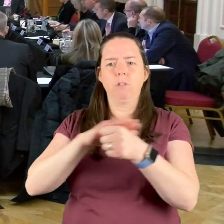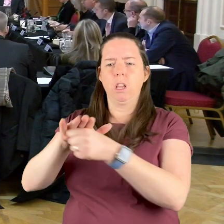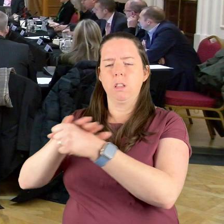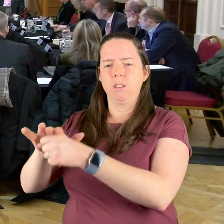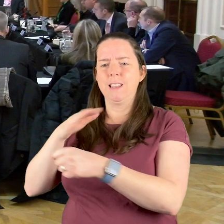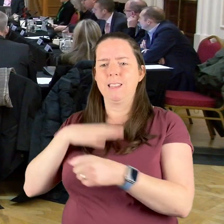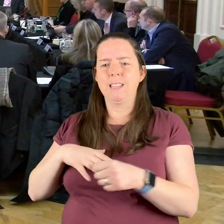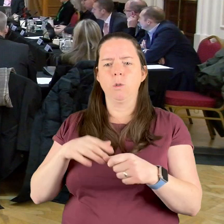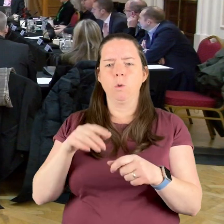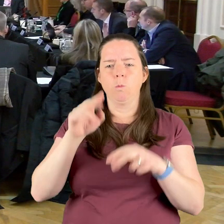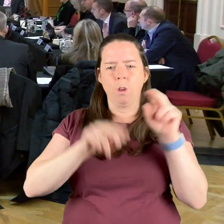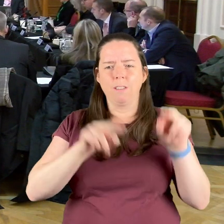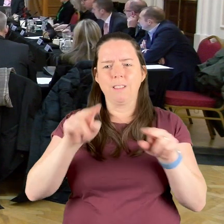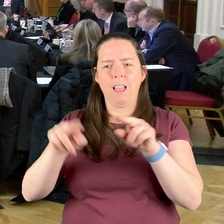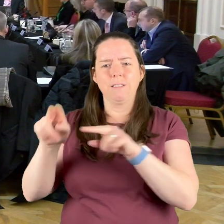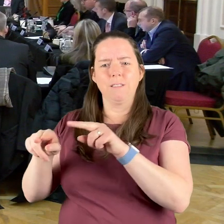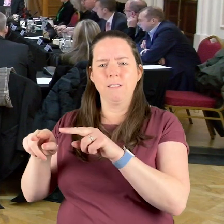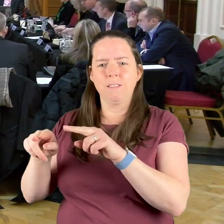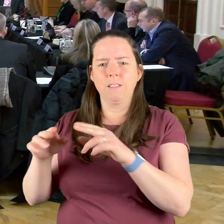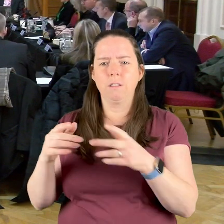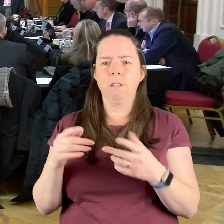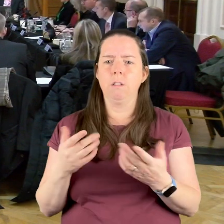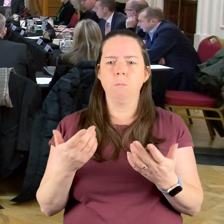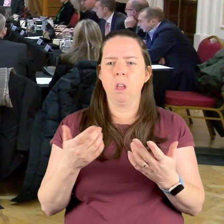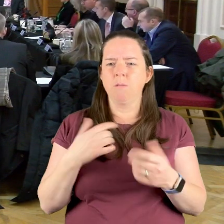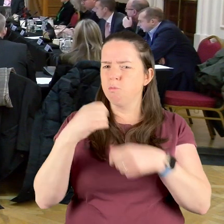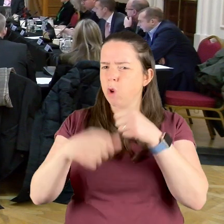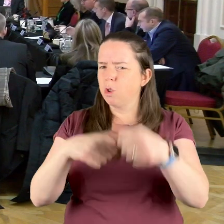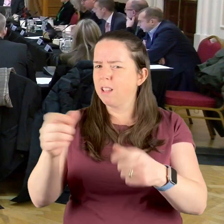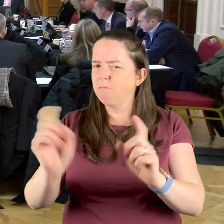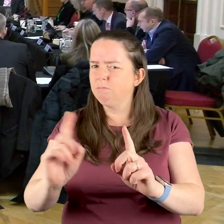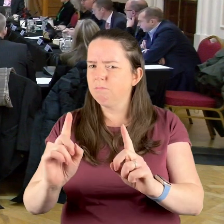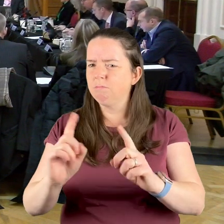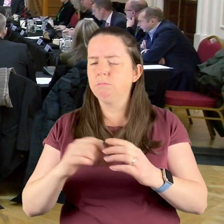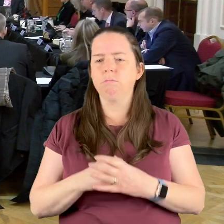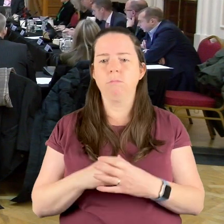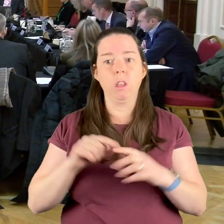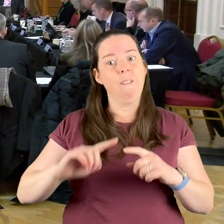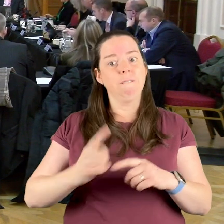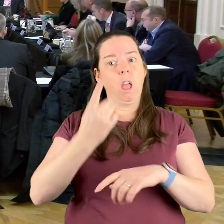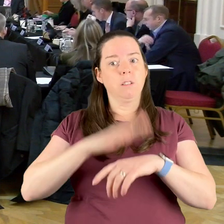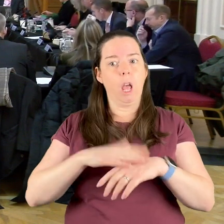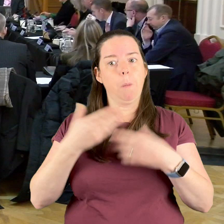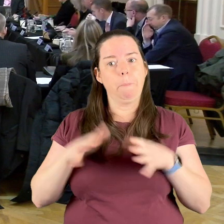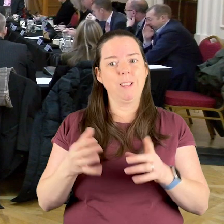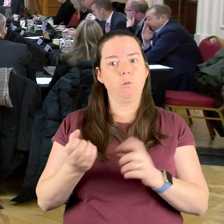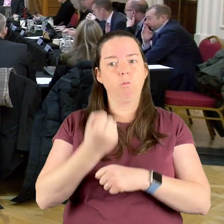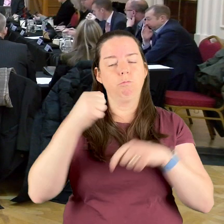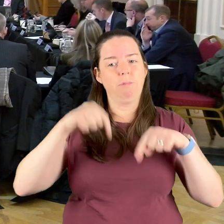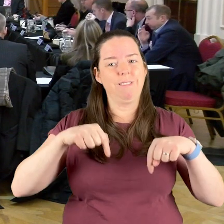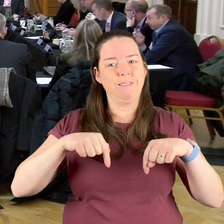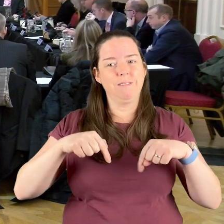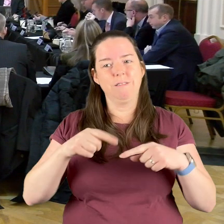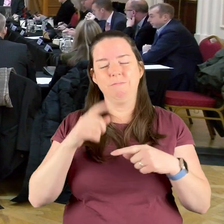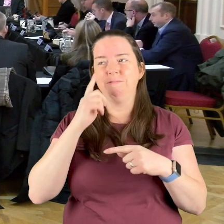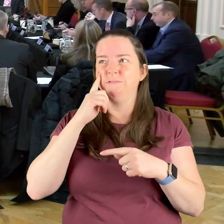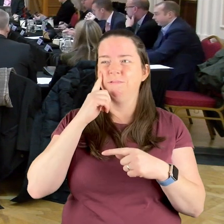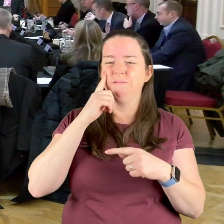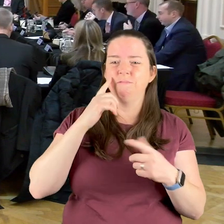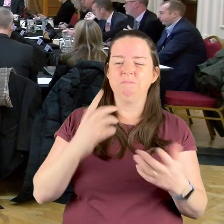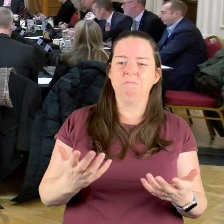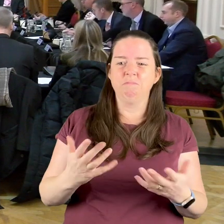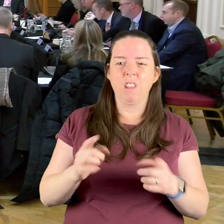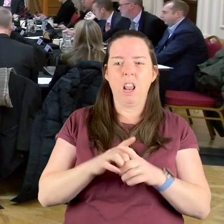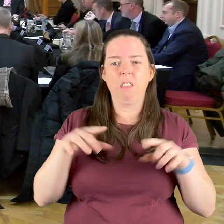think we would need to assess most areas against EDS, but I'm not sure what the process is then. So this is the